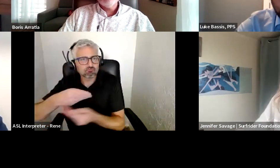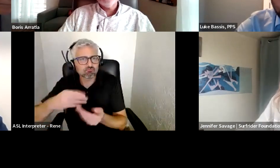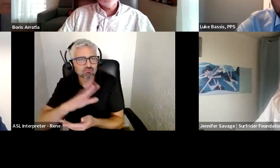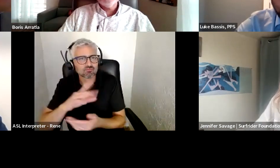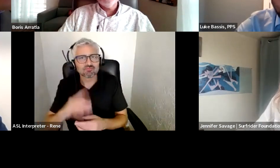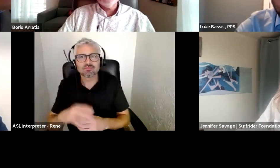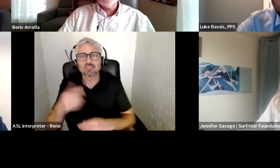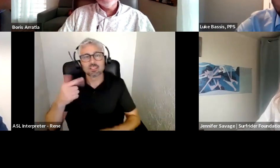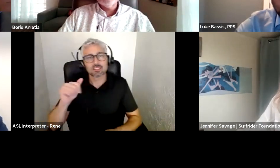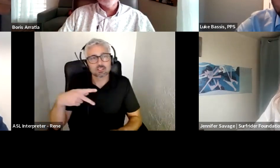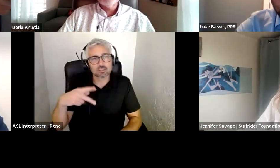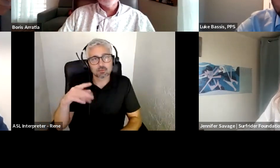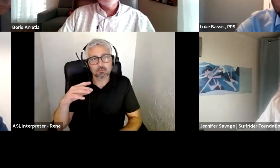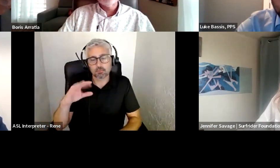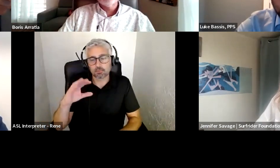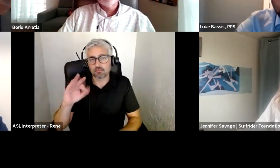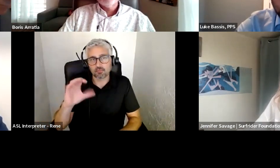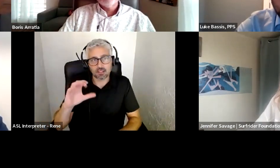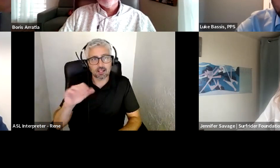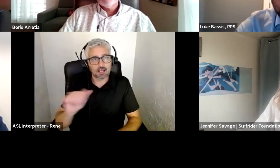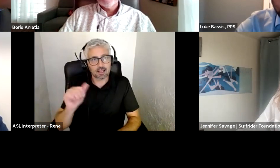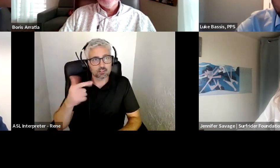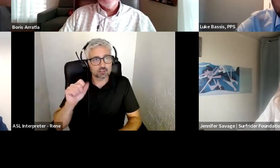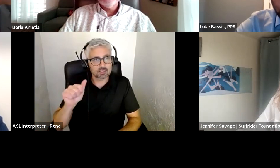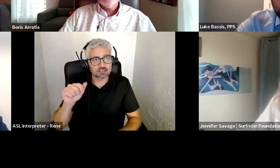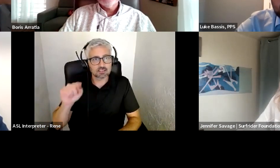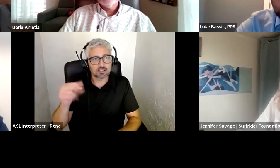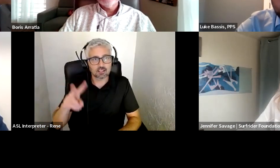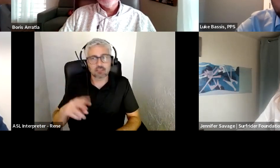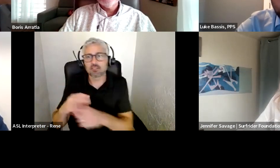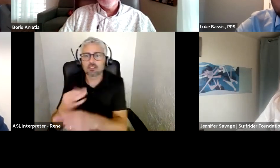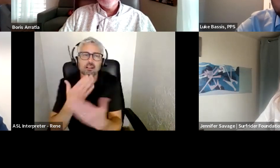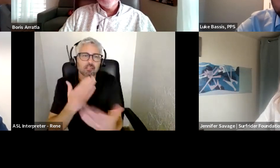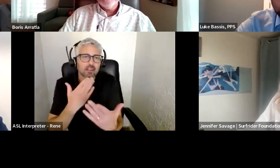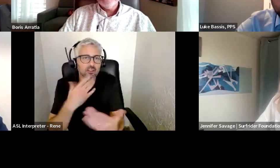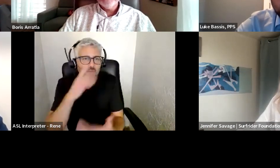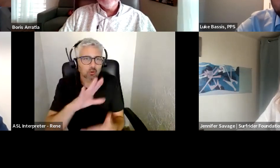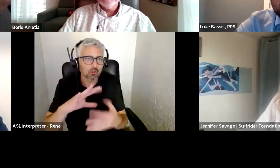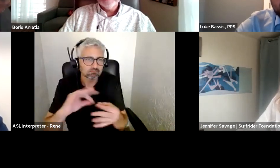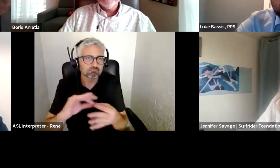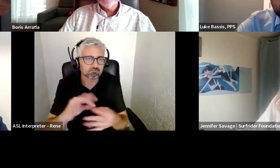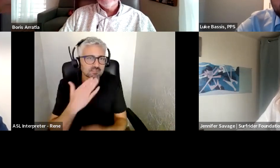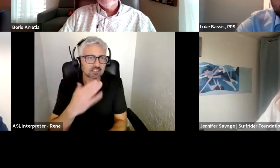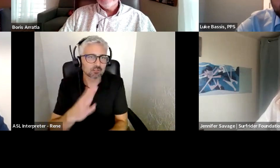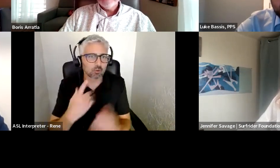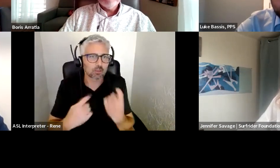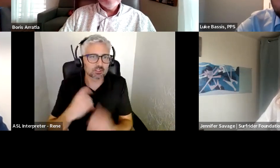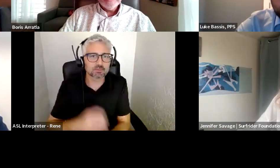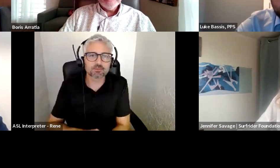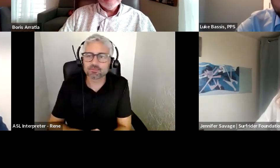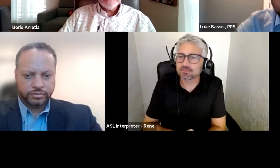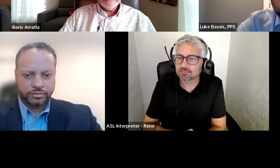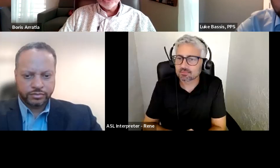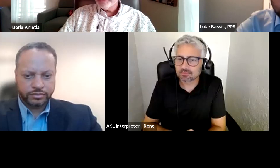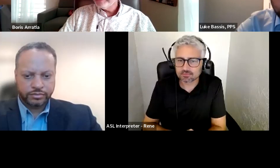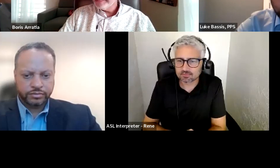you. Gapfac@gsa.gov. Thank you. Got it. Appreciate your participation. Thank you very much. Thank you. Thank you.